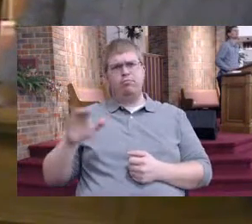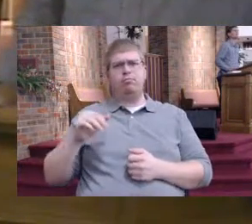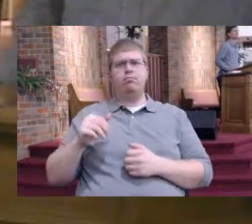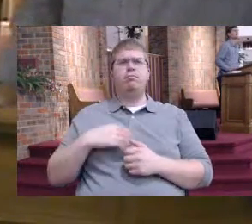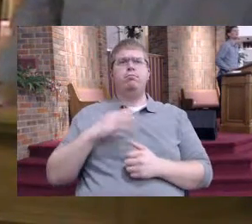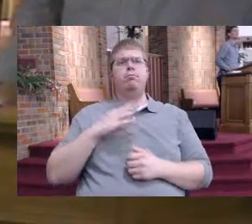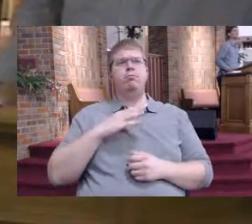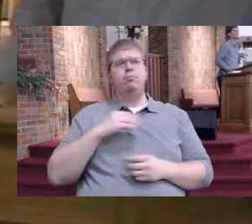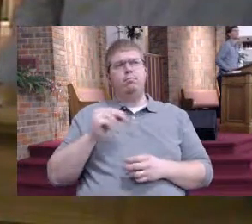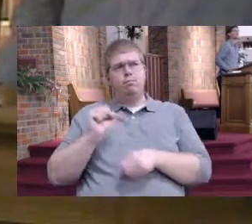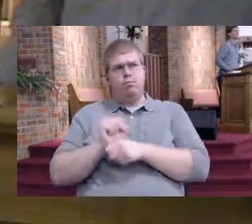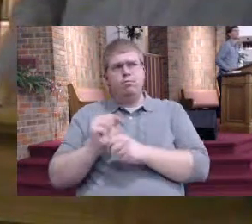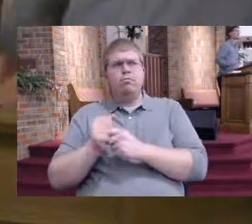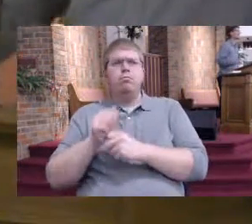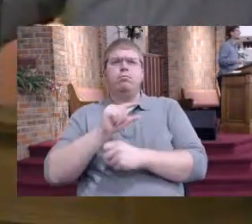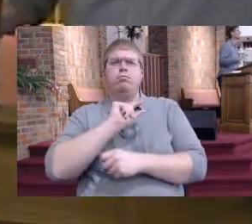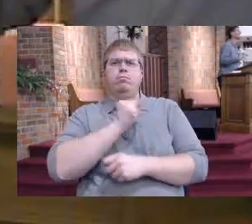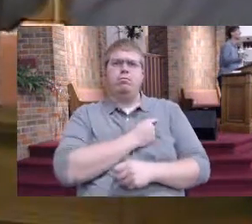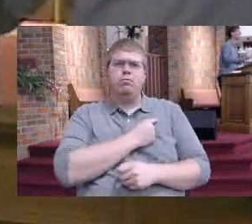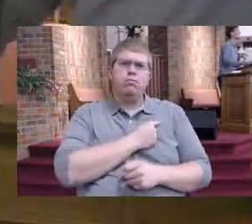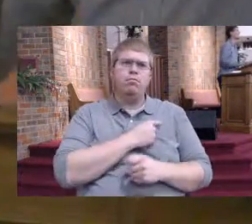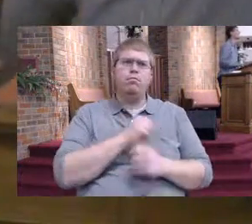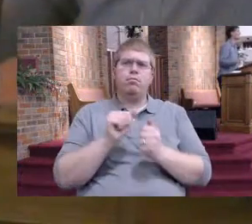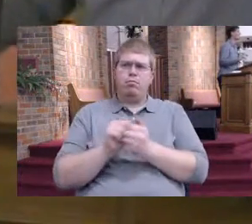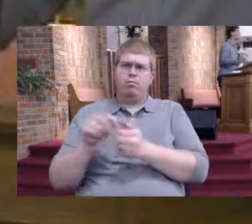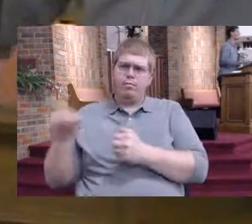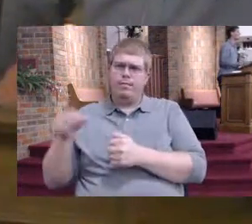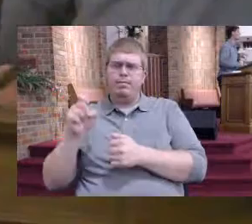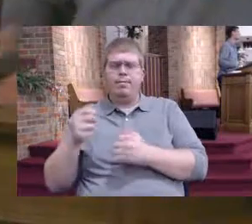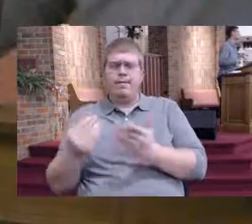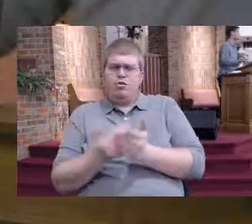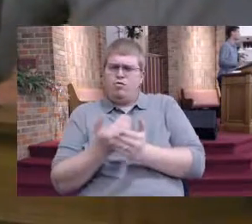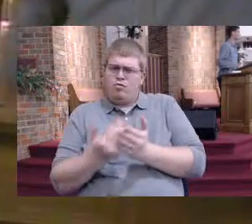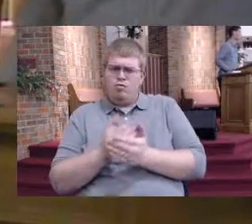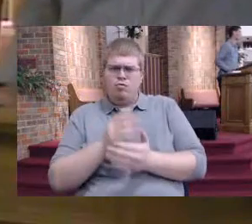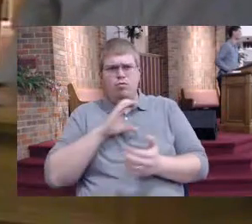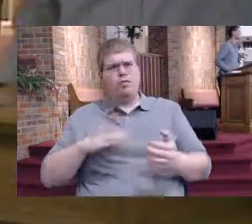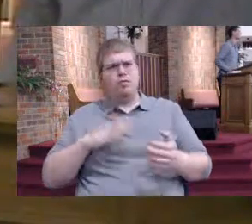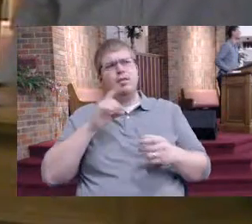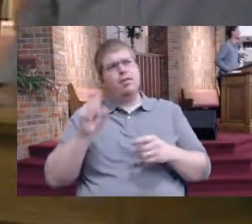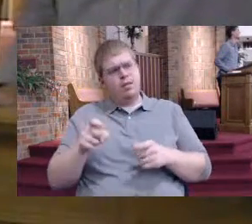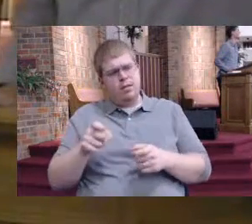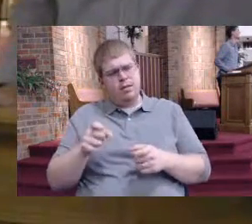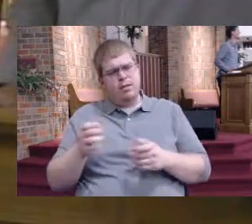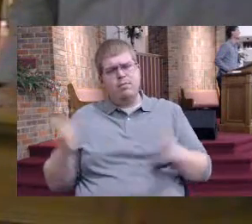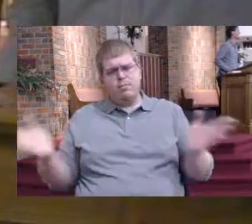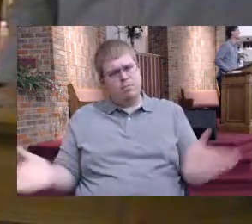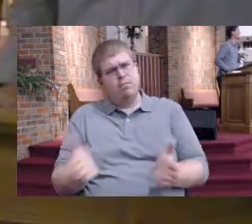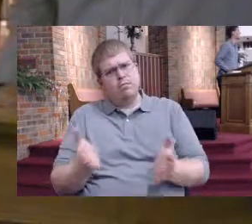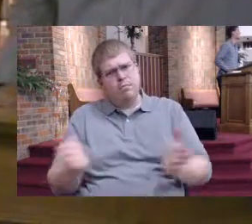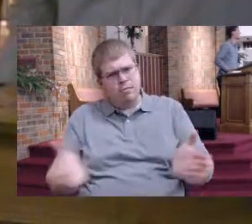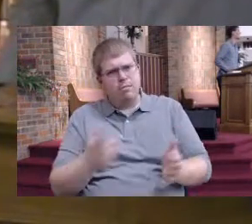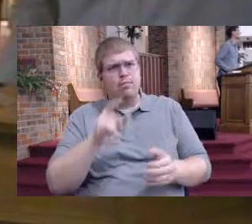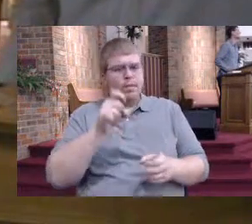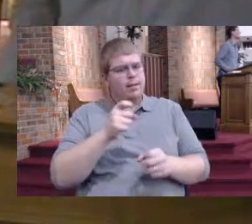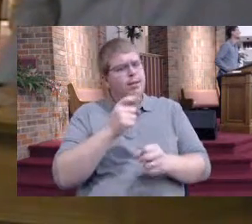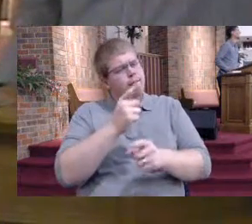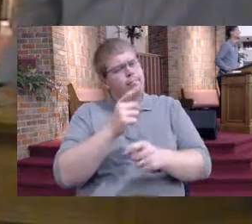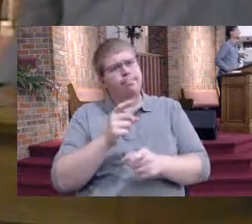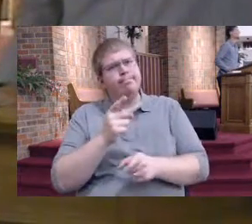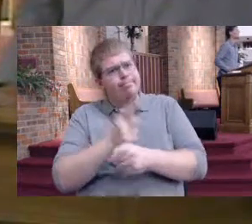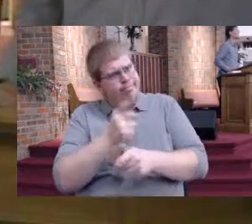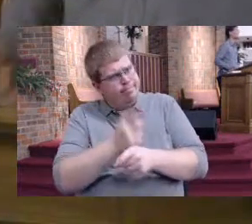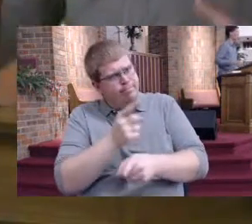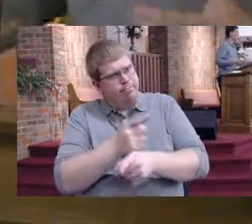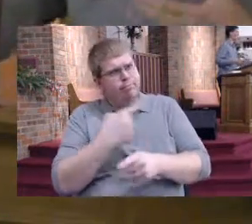Christians, that they need help and they need encouragement, they need correcting at times, and that we need to really